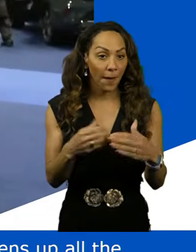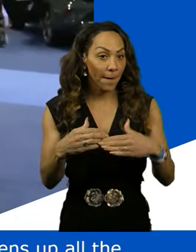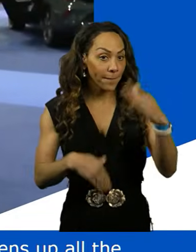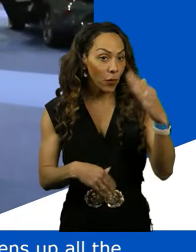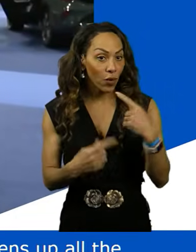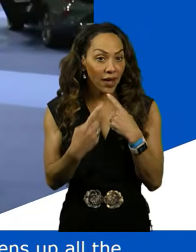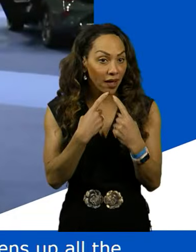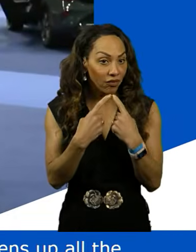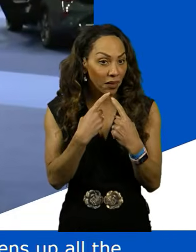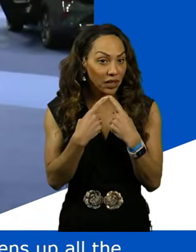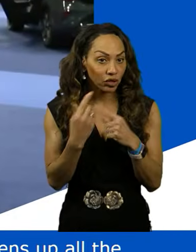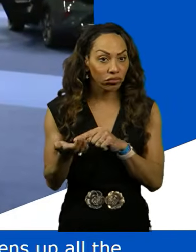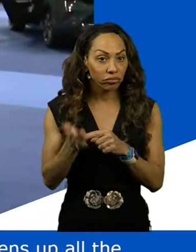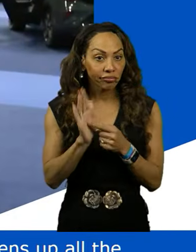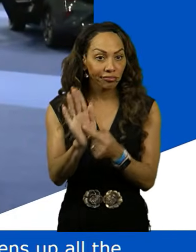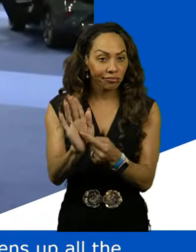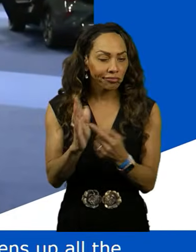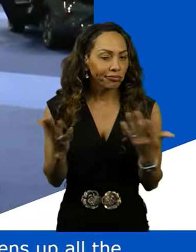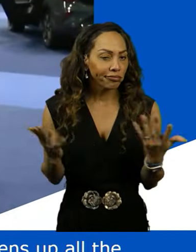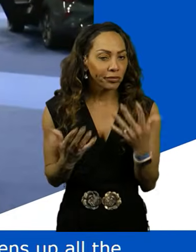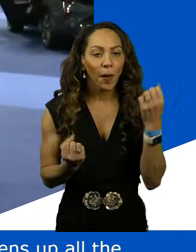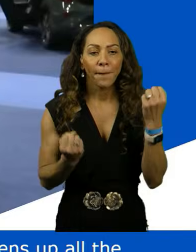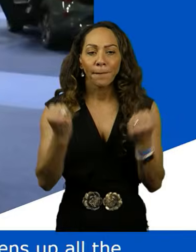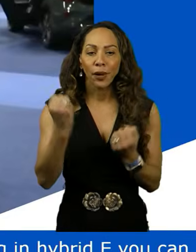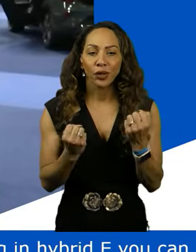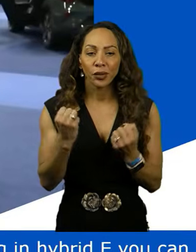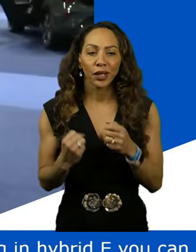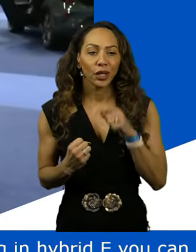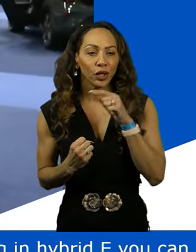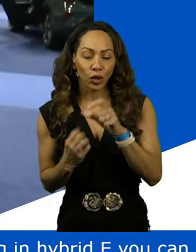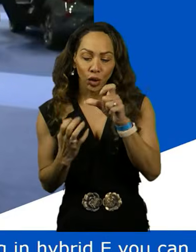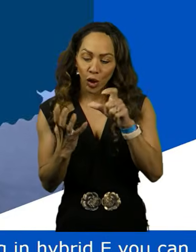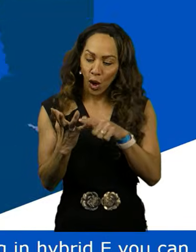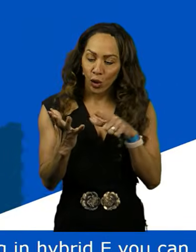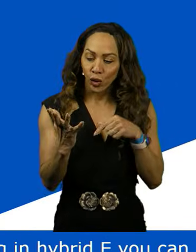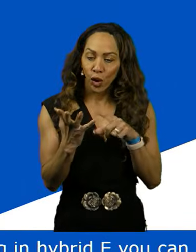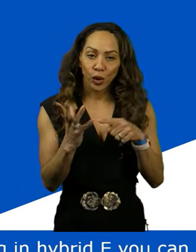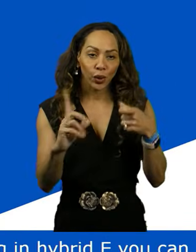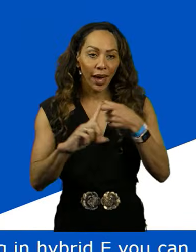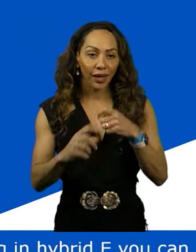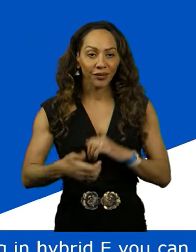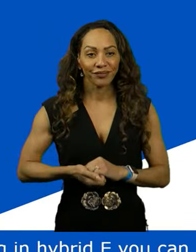and all that you need to know about it on motability.co.uk.